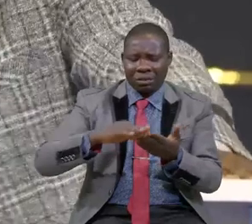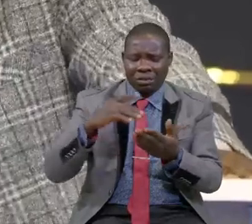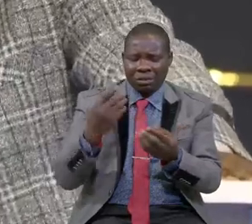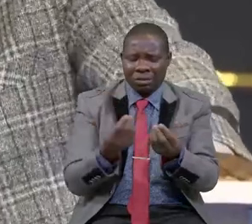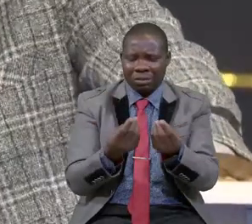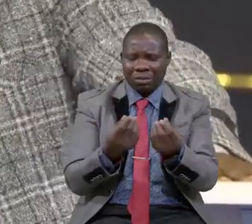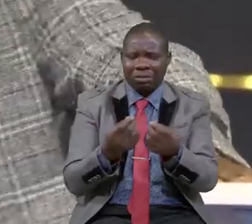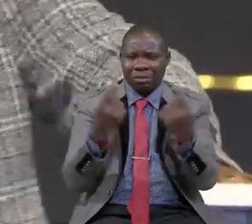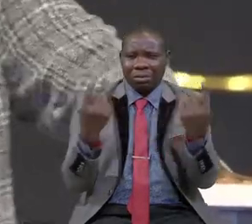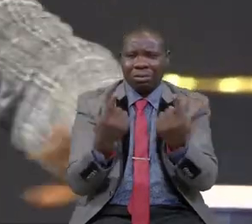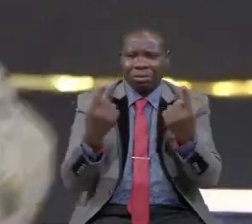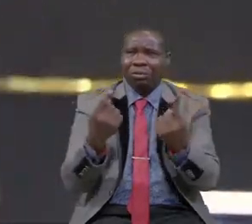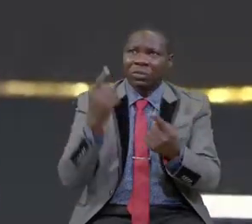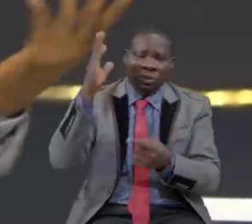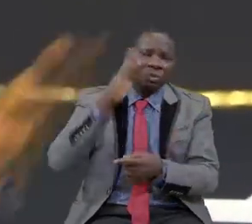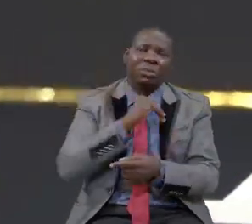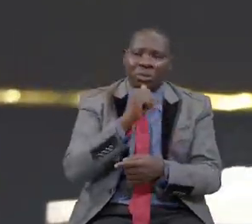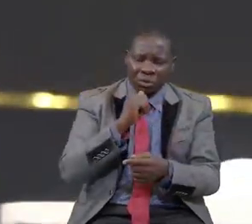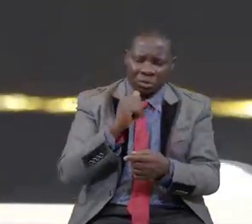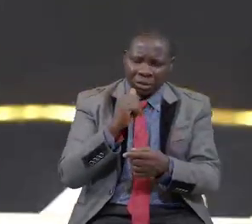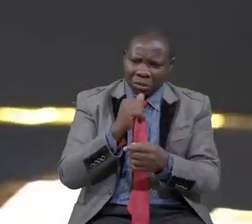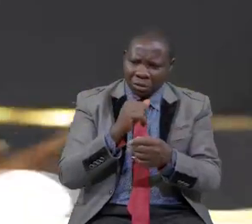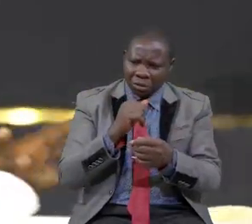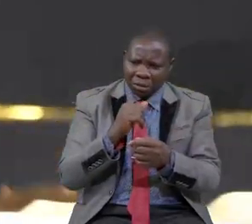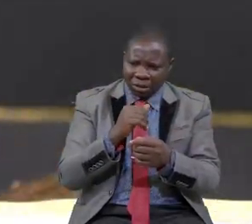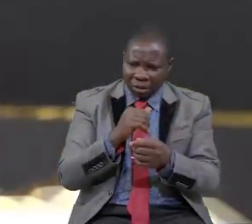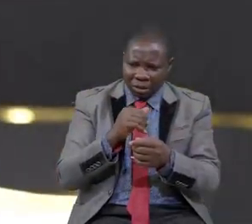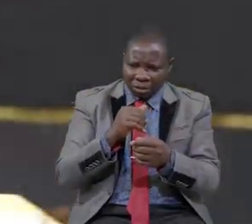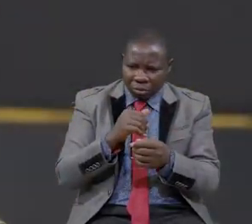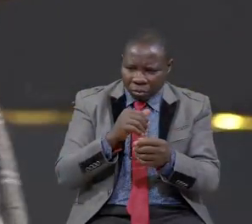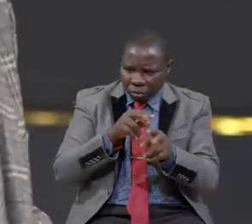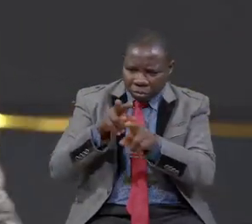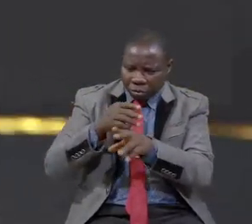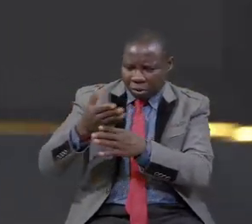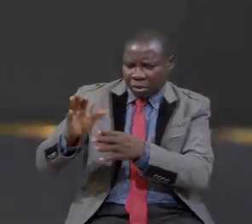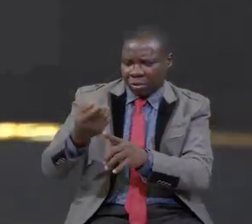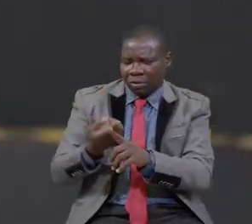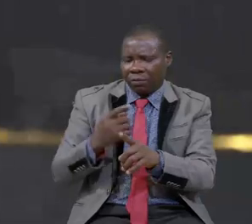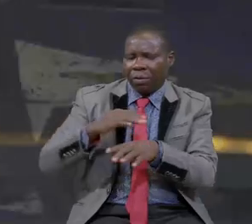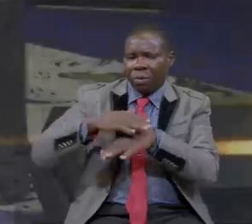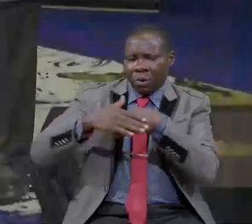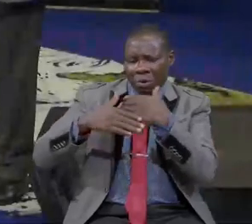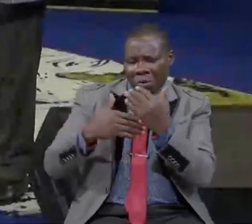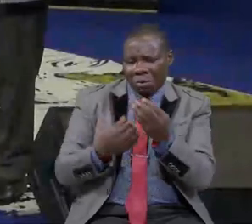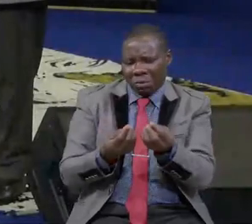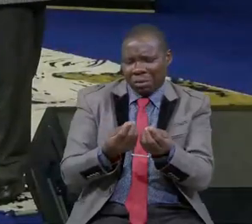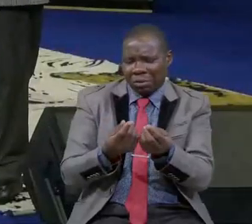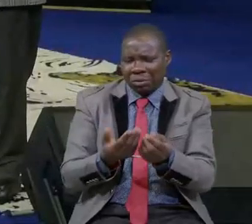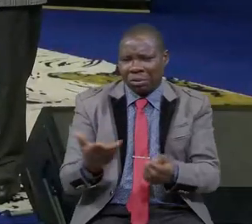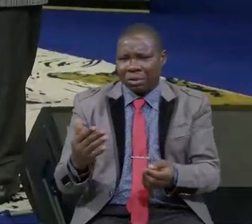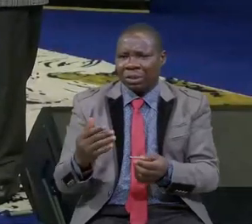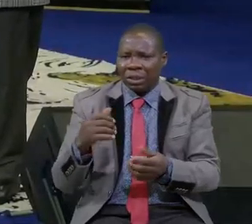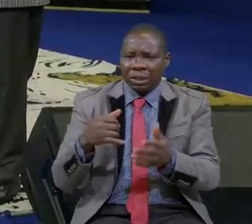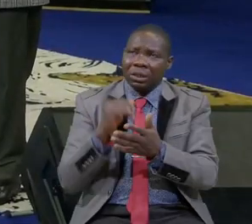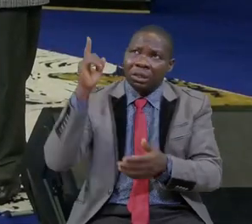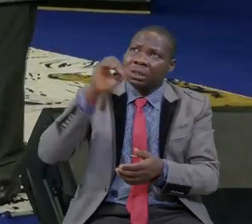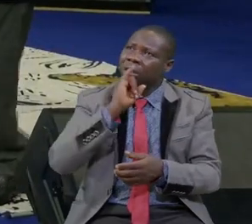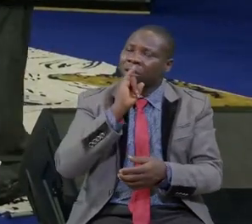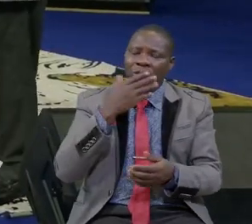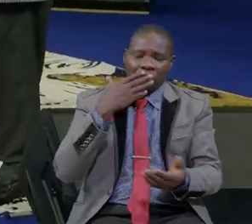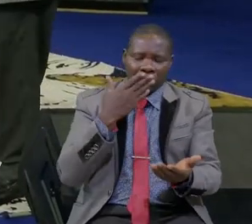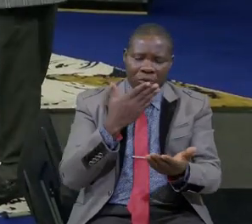the common sins. He doesn't overlook, you know, his God is good. Yes, it's good, but it's holy. And